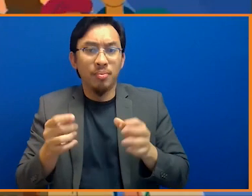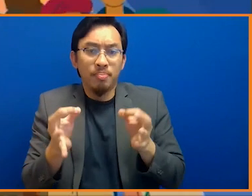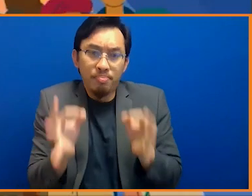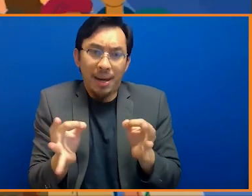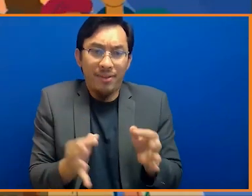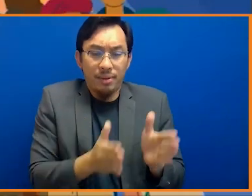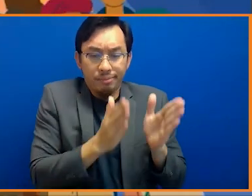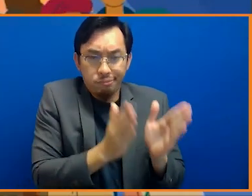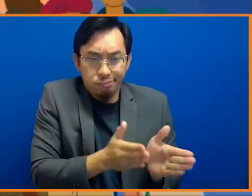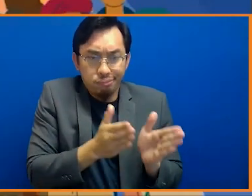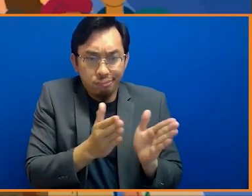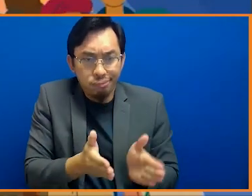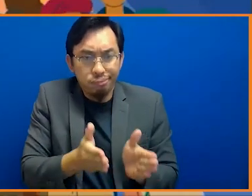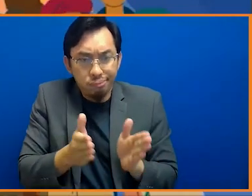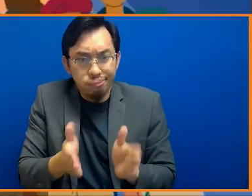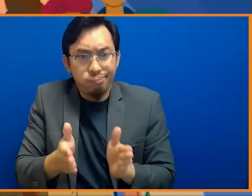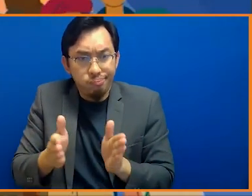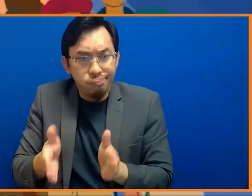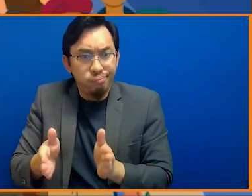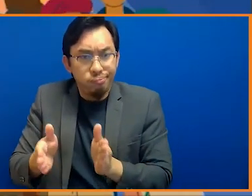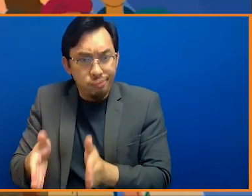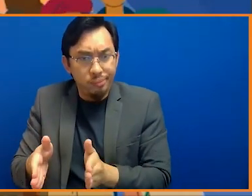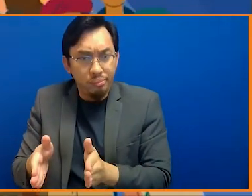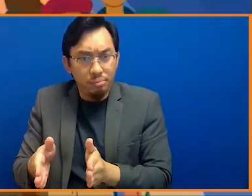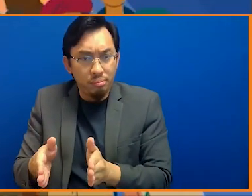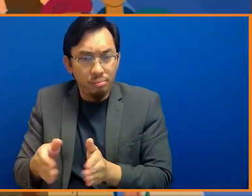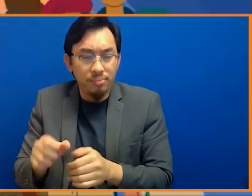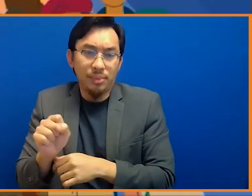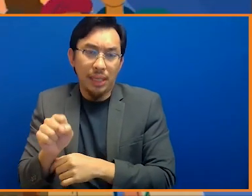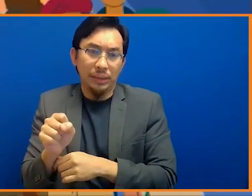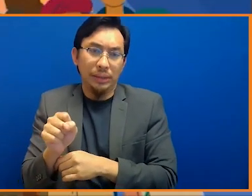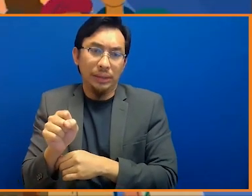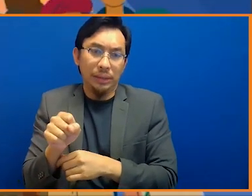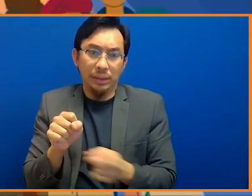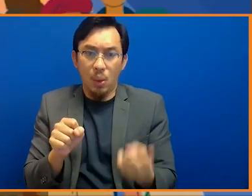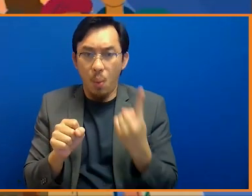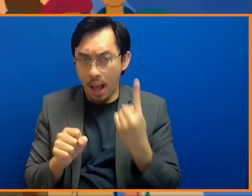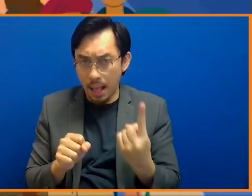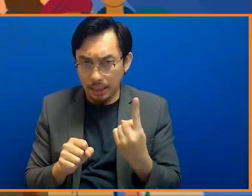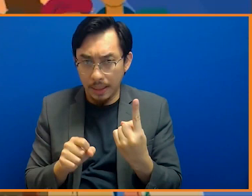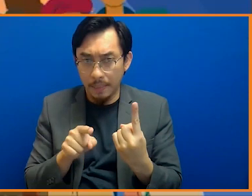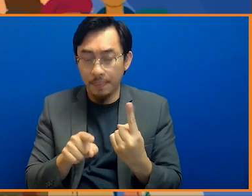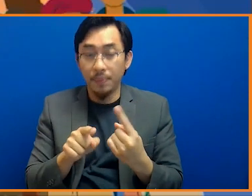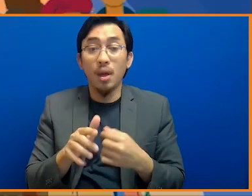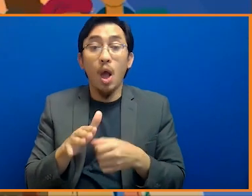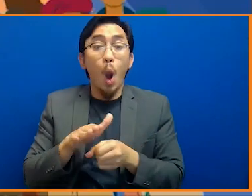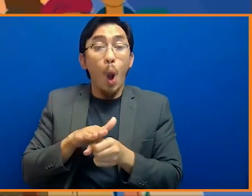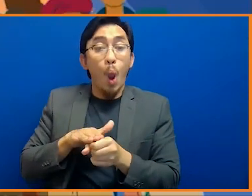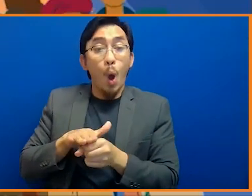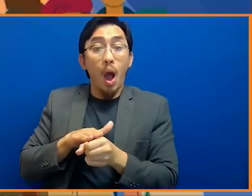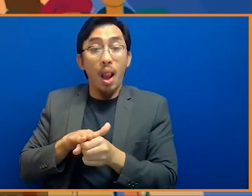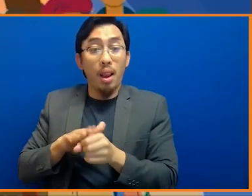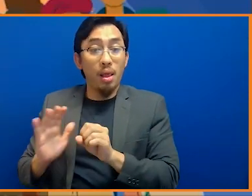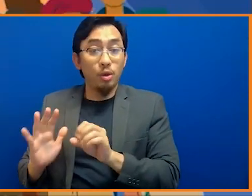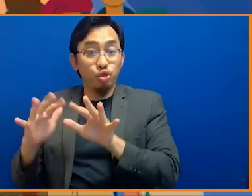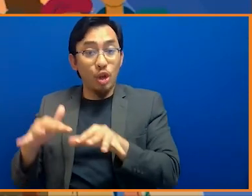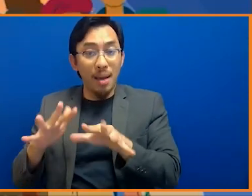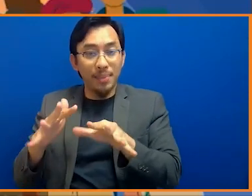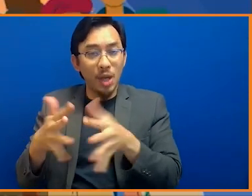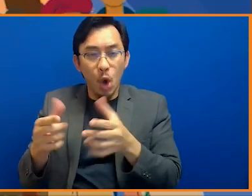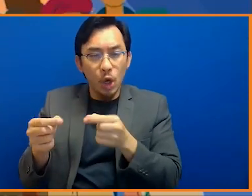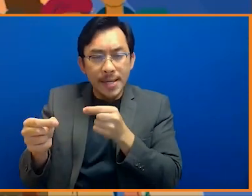the response properly. Okay. The extreme one, of course, the local tsunami or near field